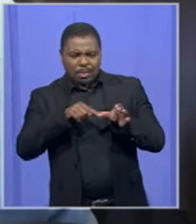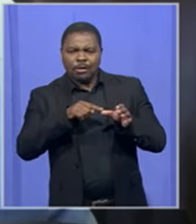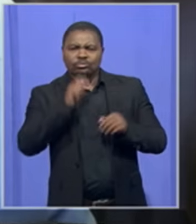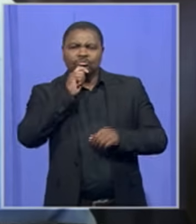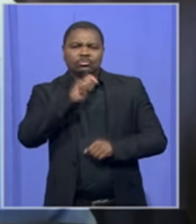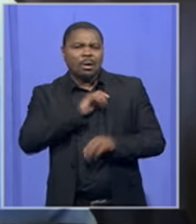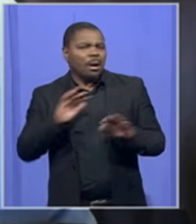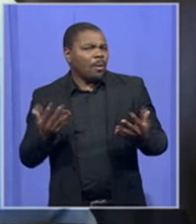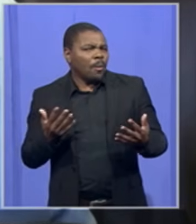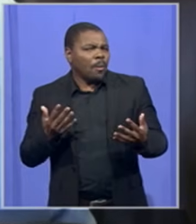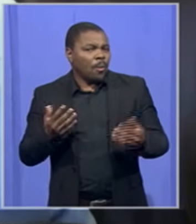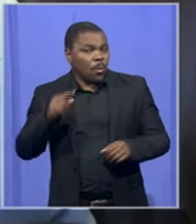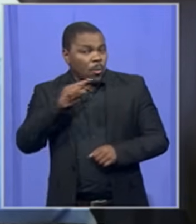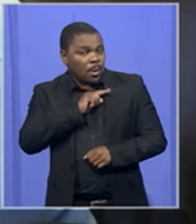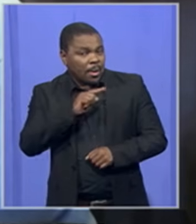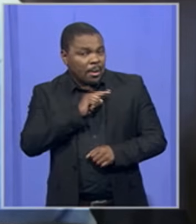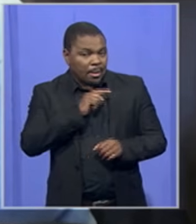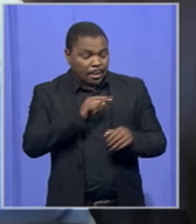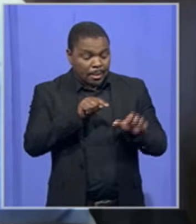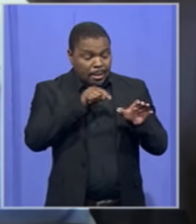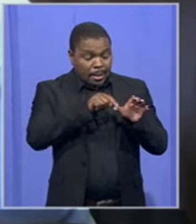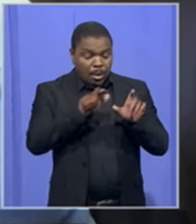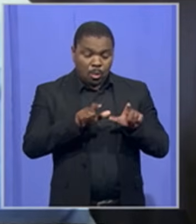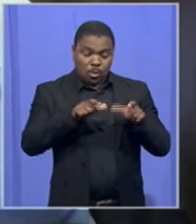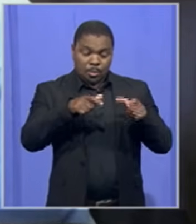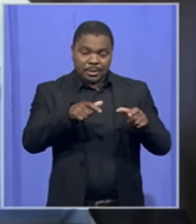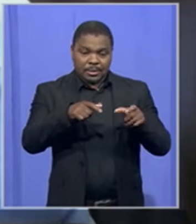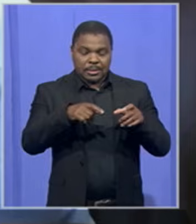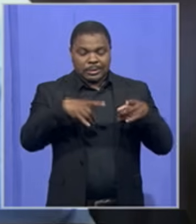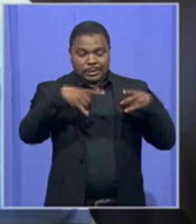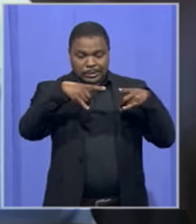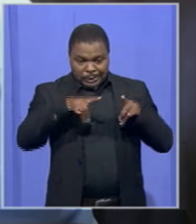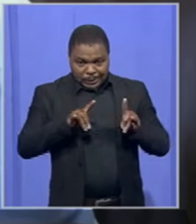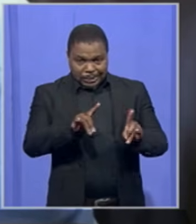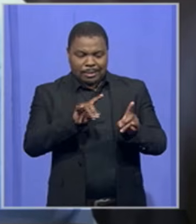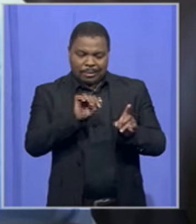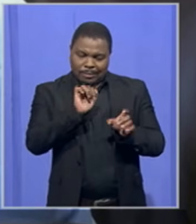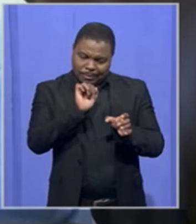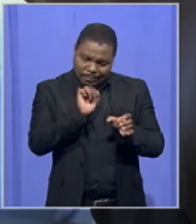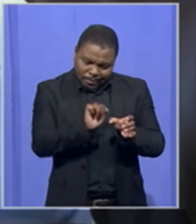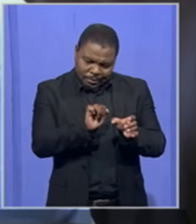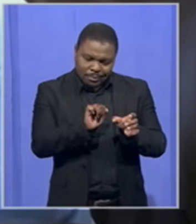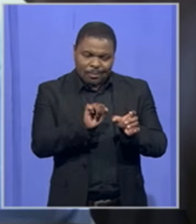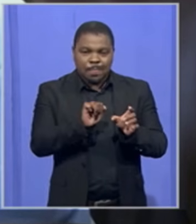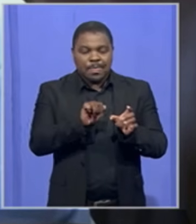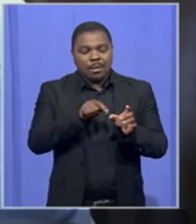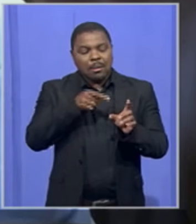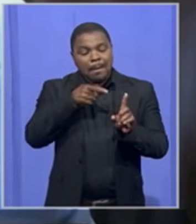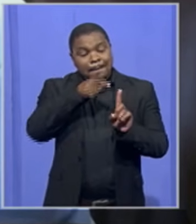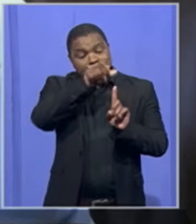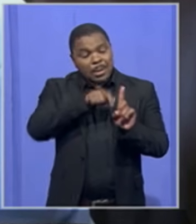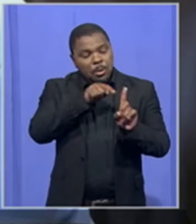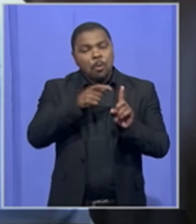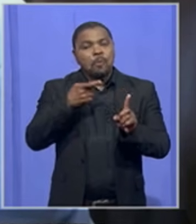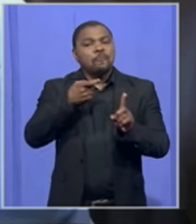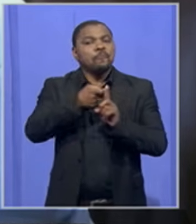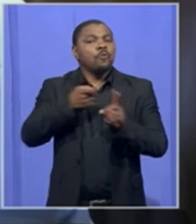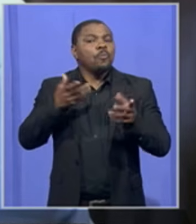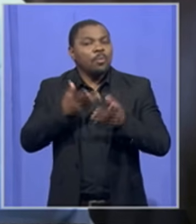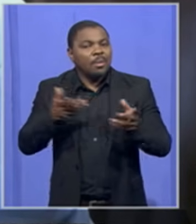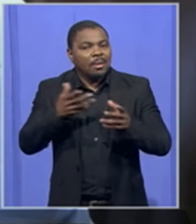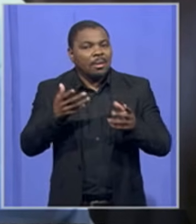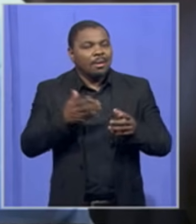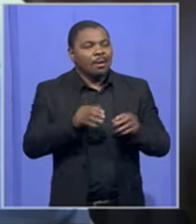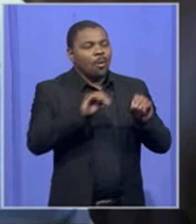have a chairperson that has been elected from the very party where most of these people